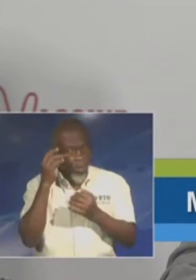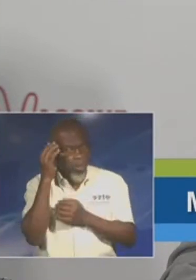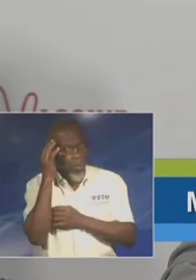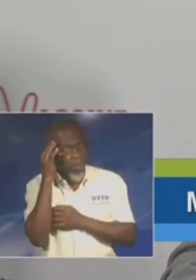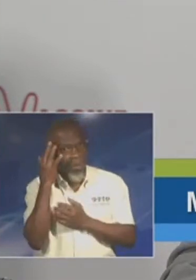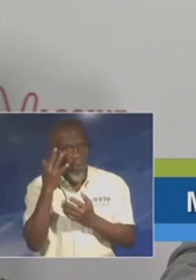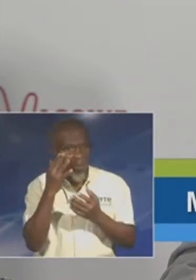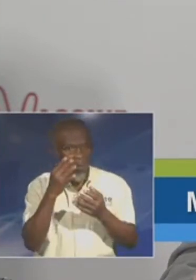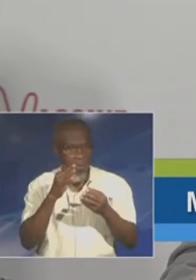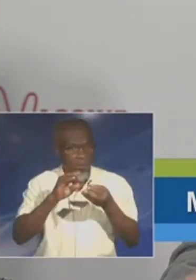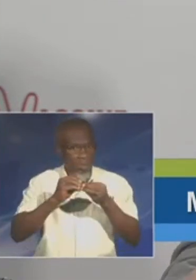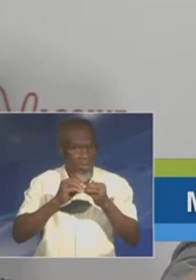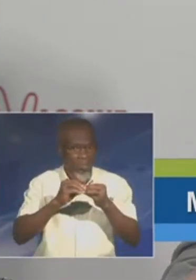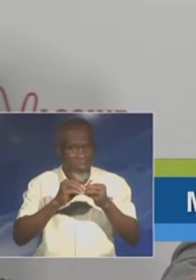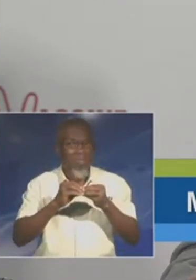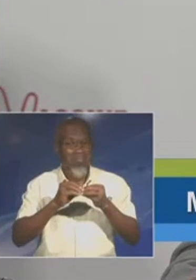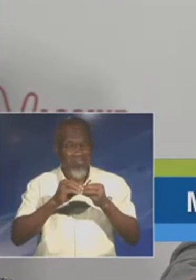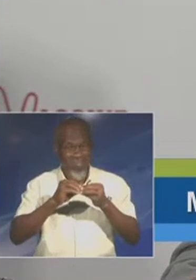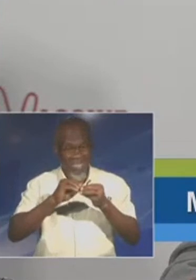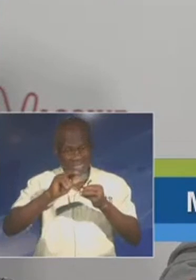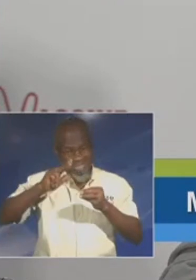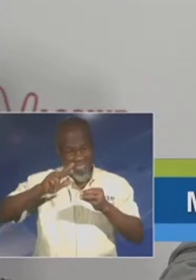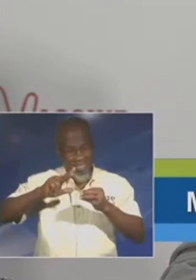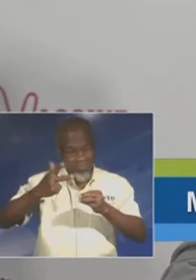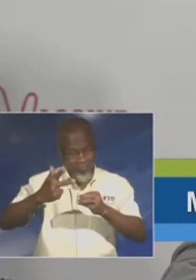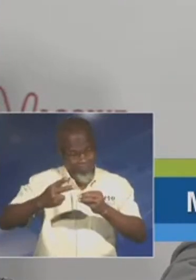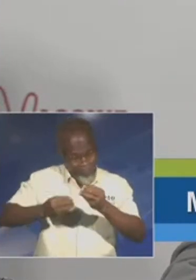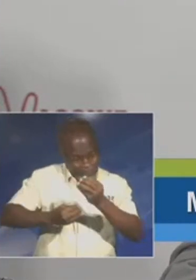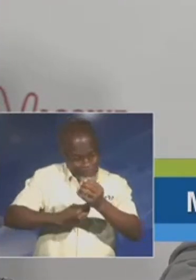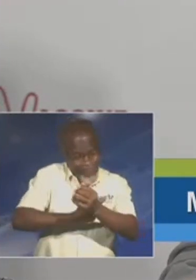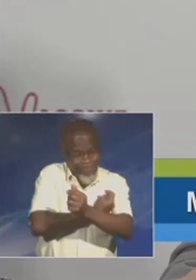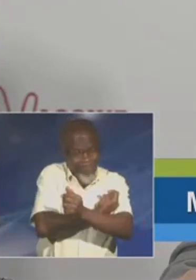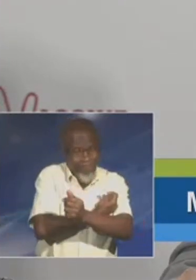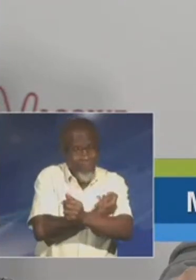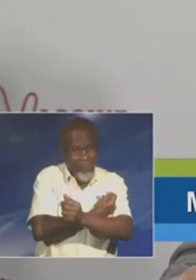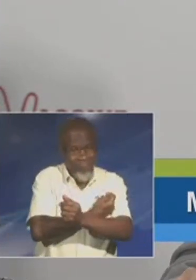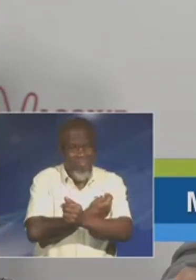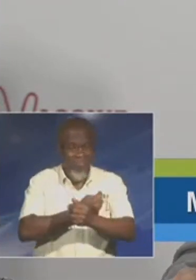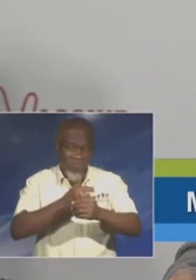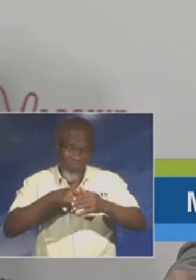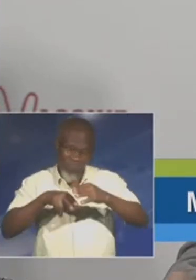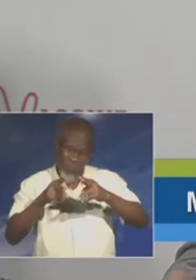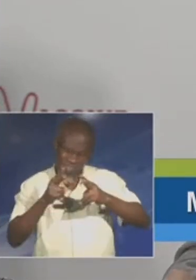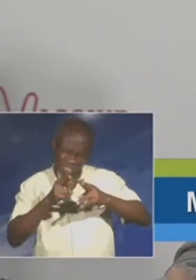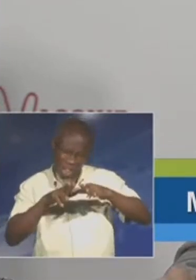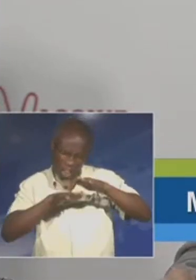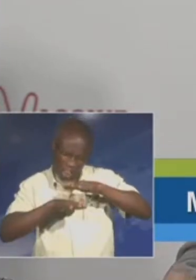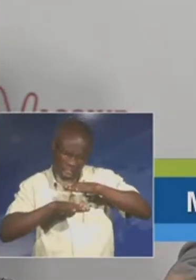is very, very low, and I will explain why that is of a concern.